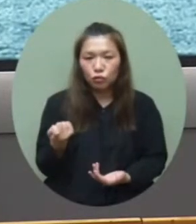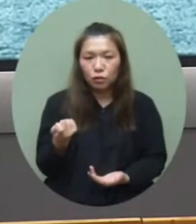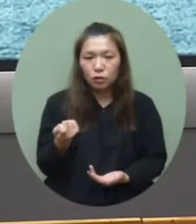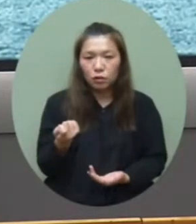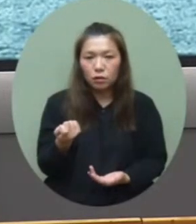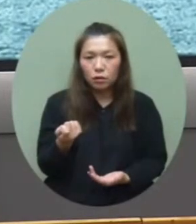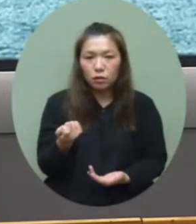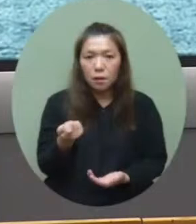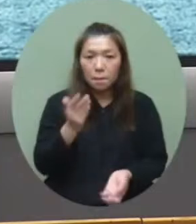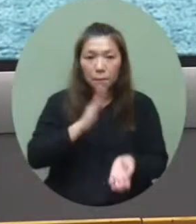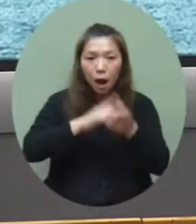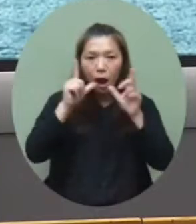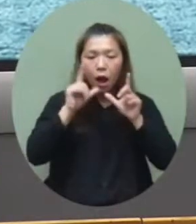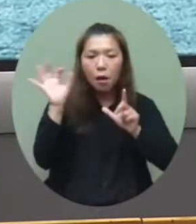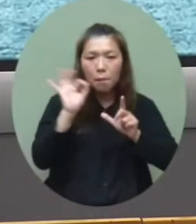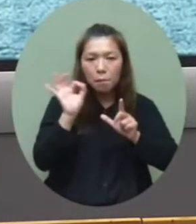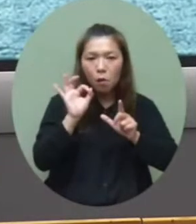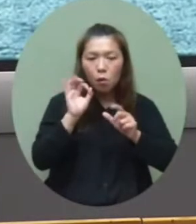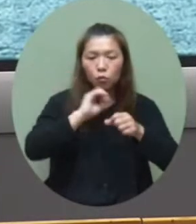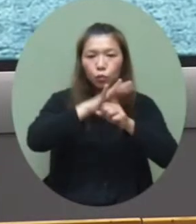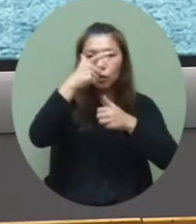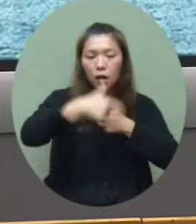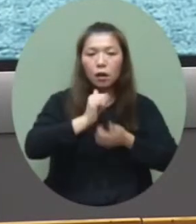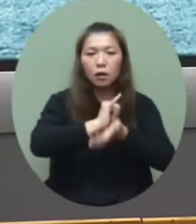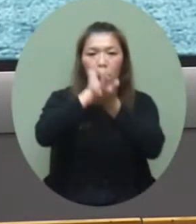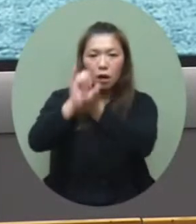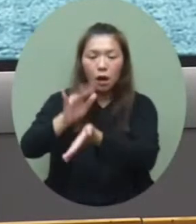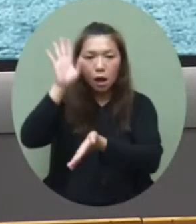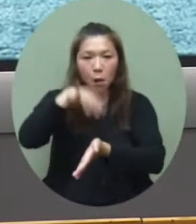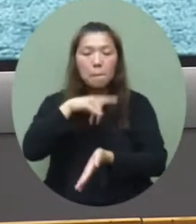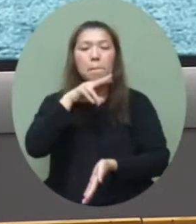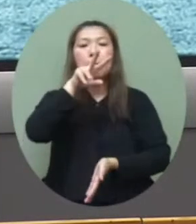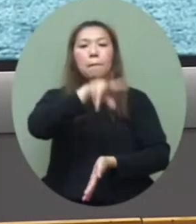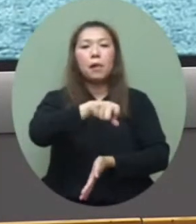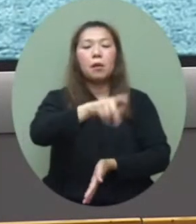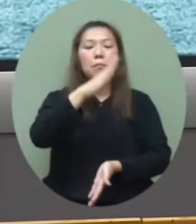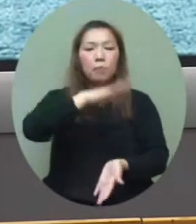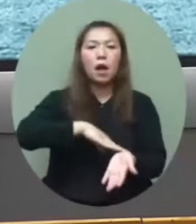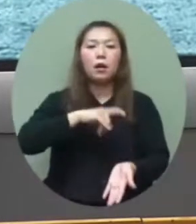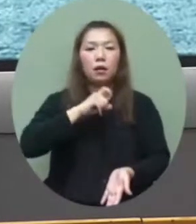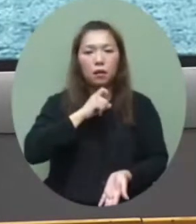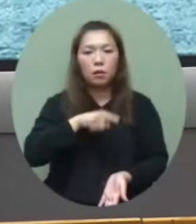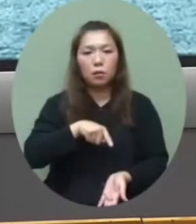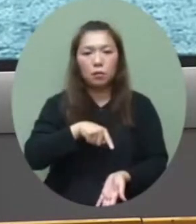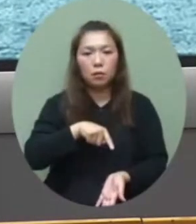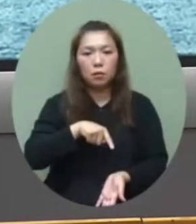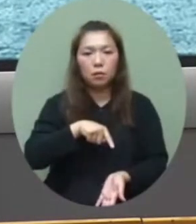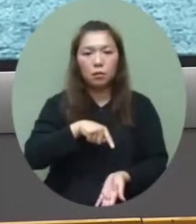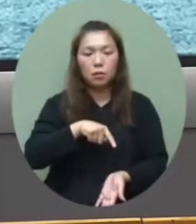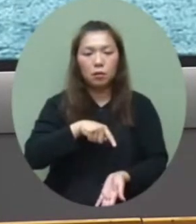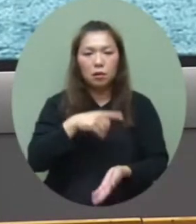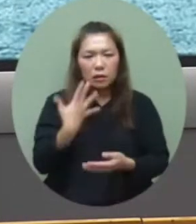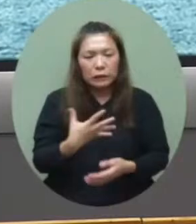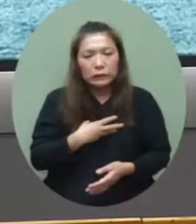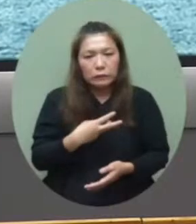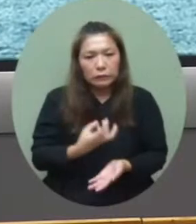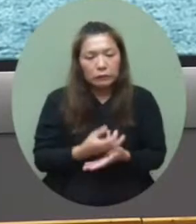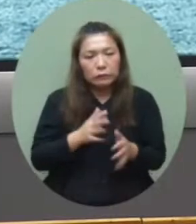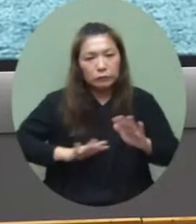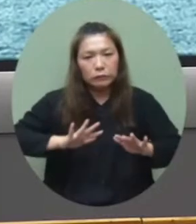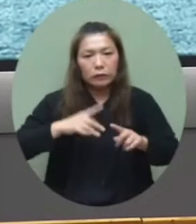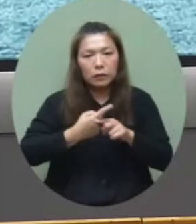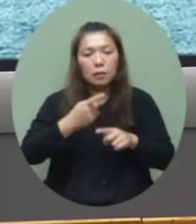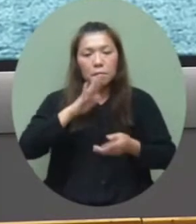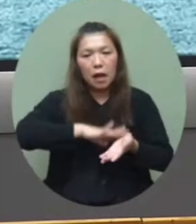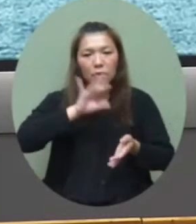poses a pressure on our beds as well as manpower. And recently, some asymptomatic patients only